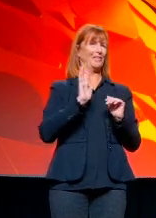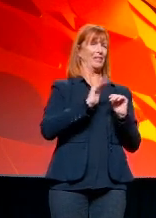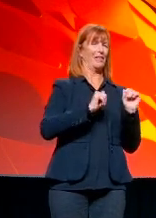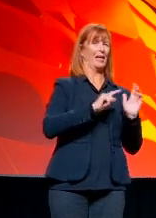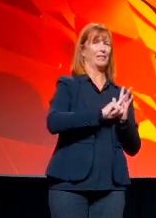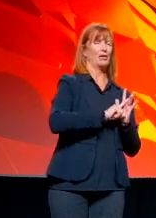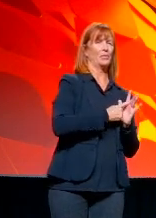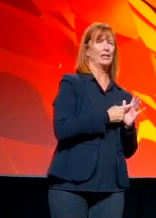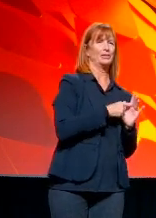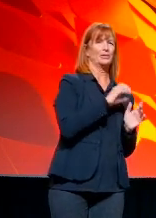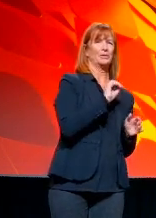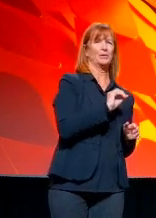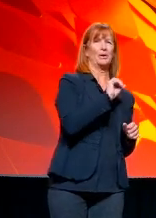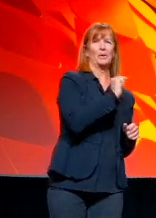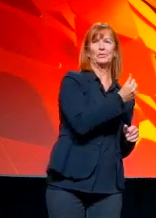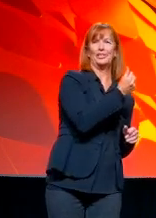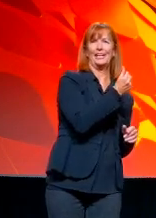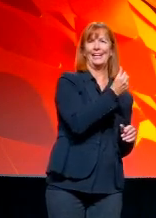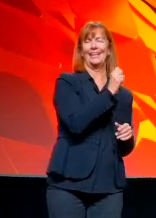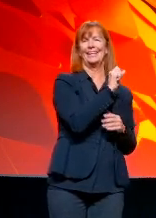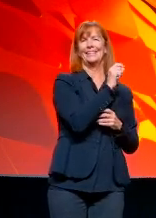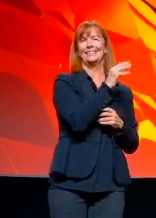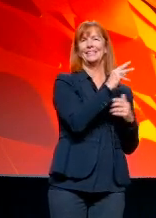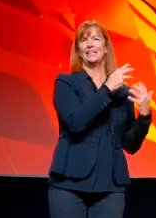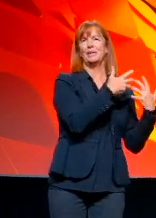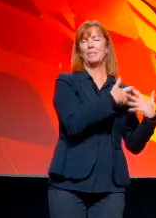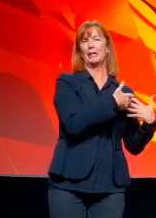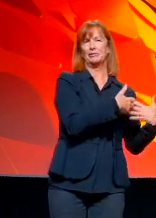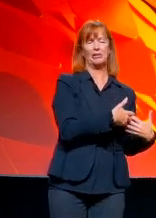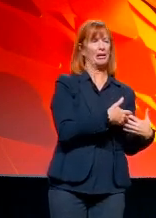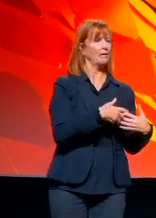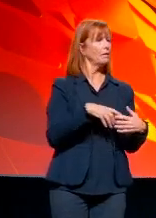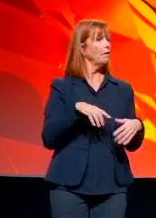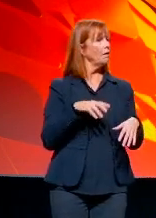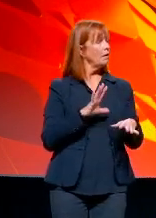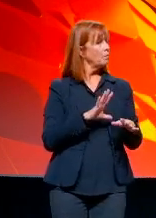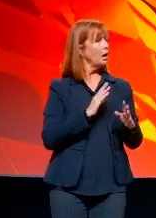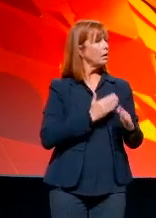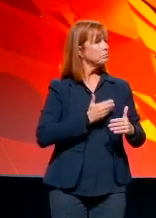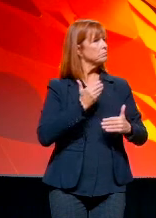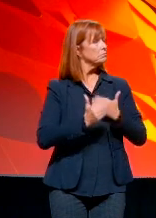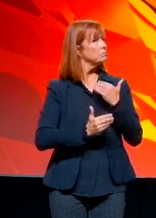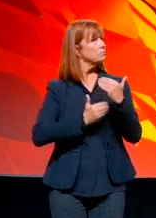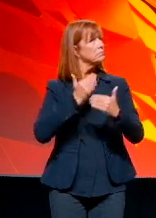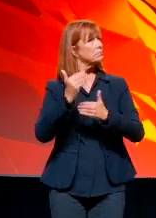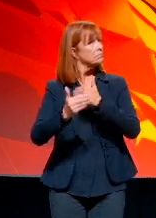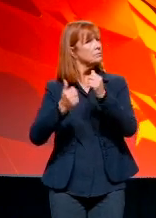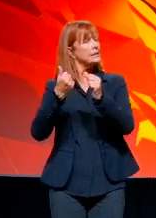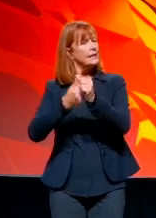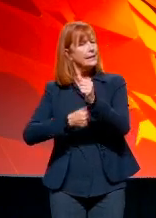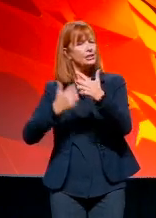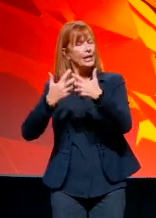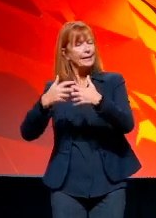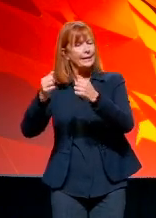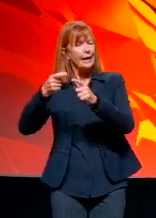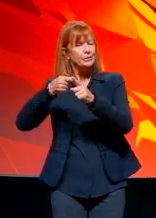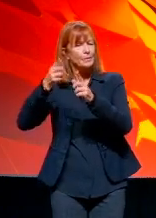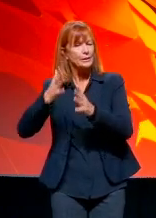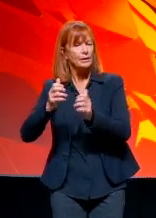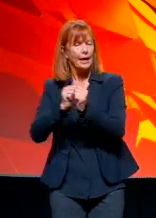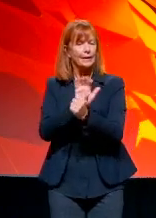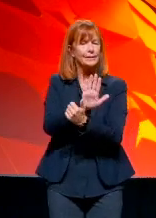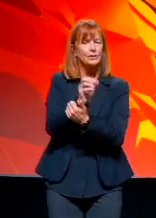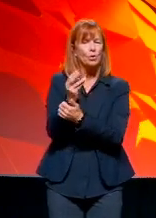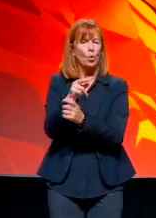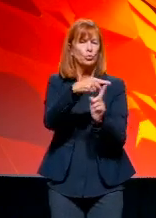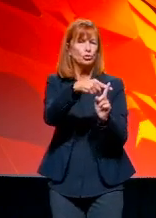original OG steam engine, but they each have this like a specialist solution. Each have their own kind of complementary strengths